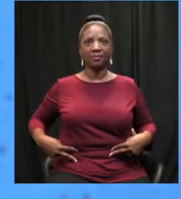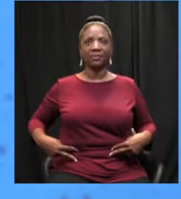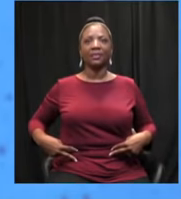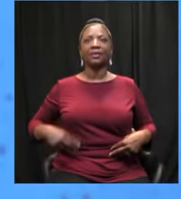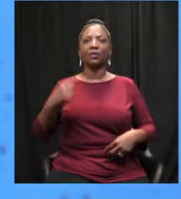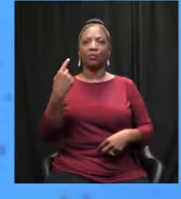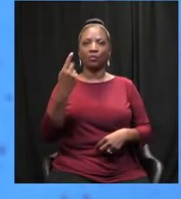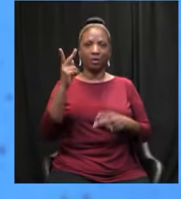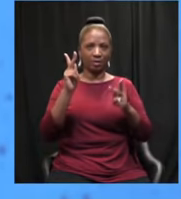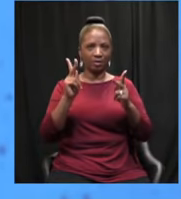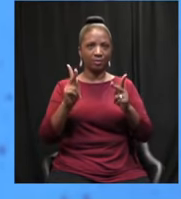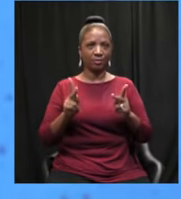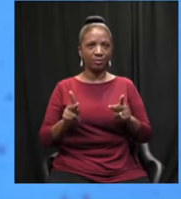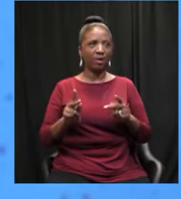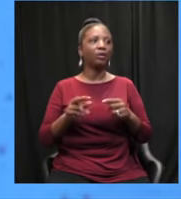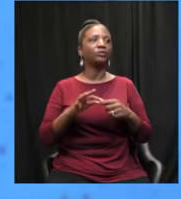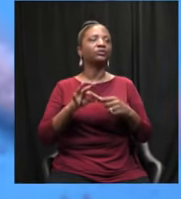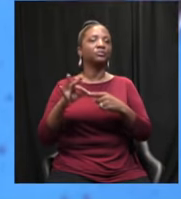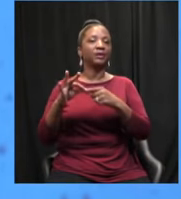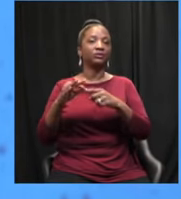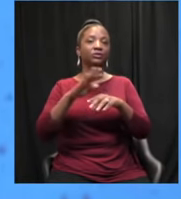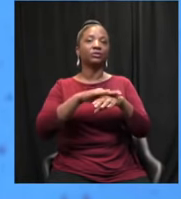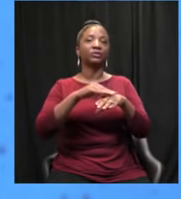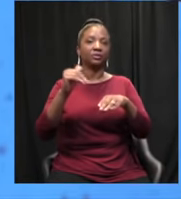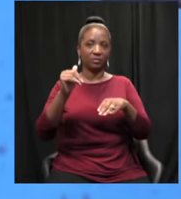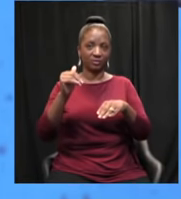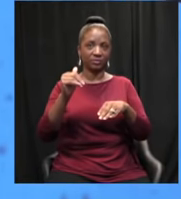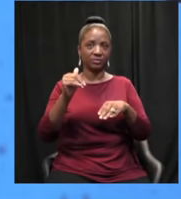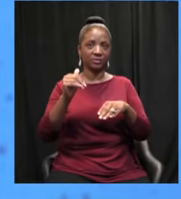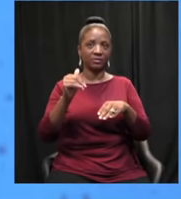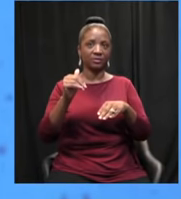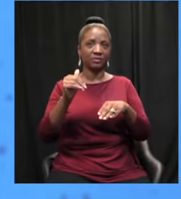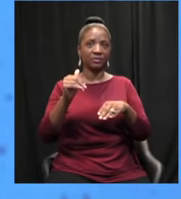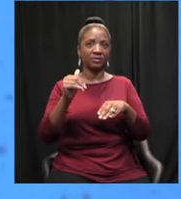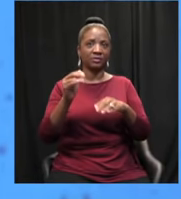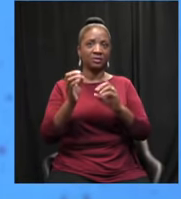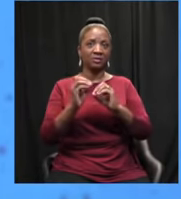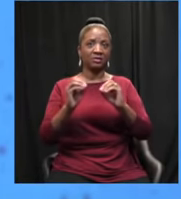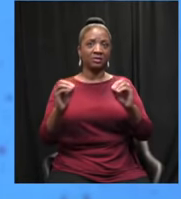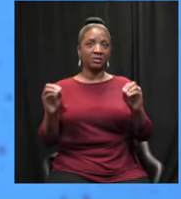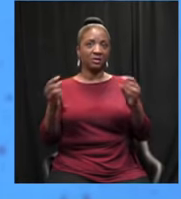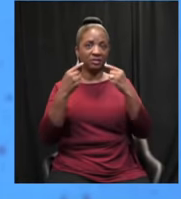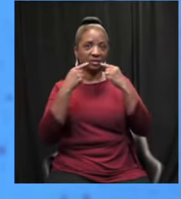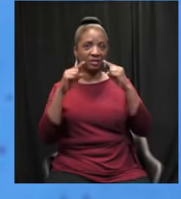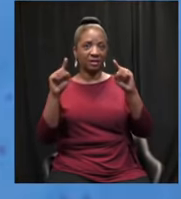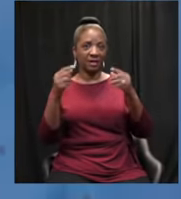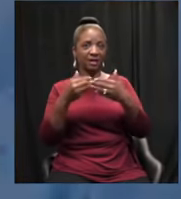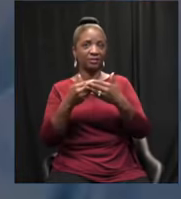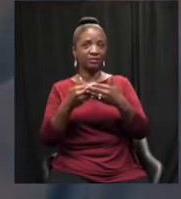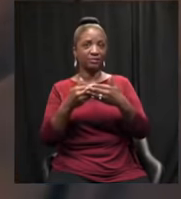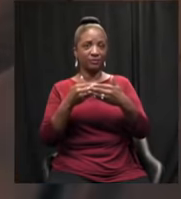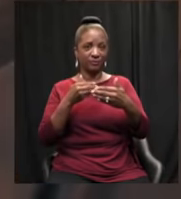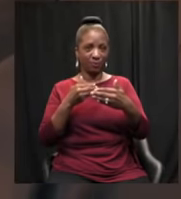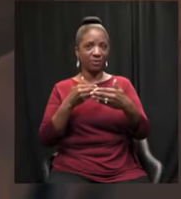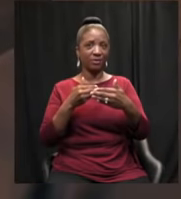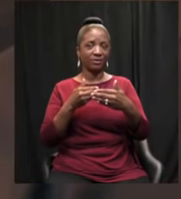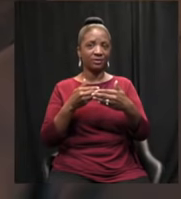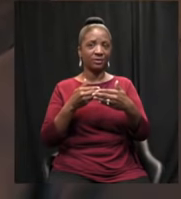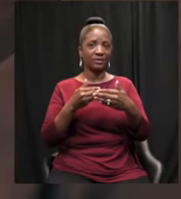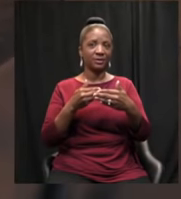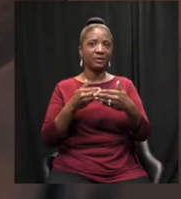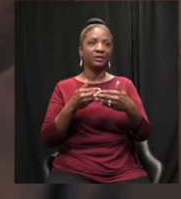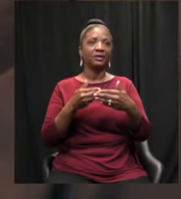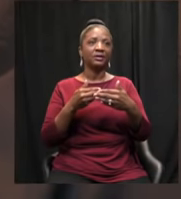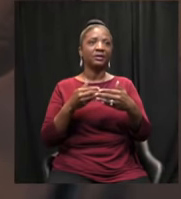person, two natures. Nobody's ever made this claim before. And he comes as Messiah to save the